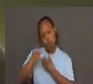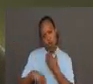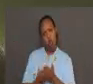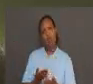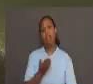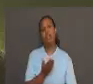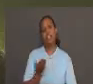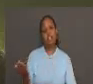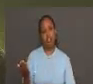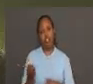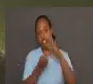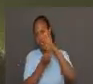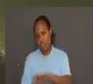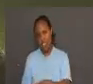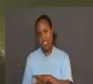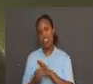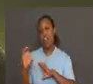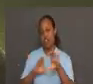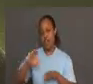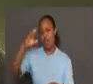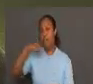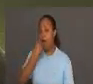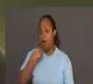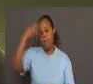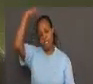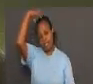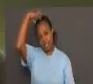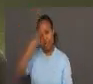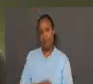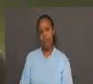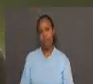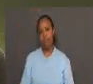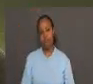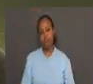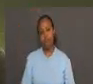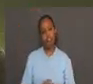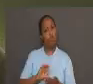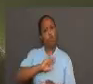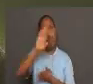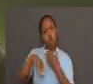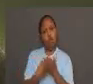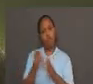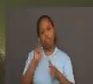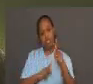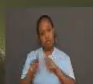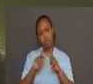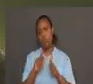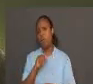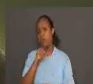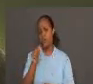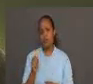of these factors have influence on the government. Not all